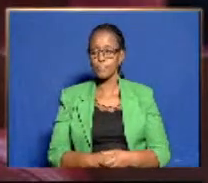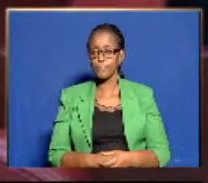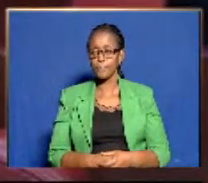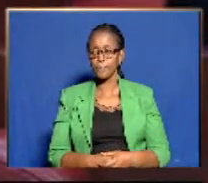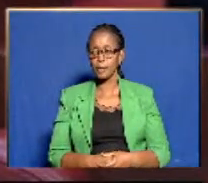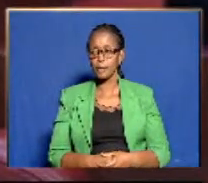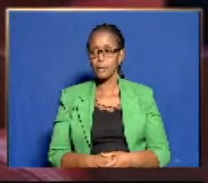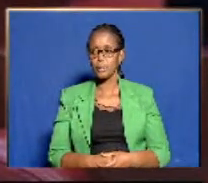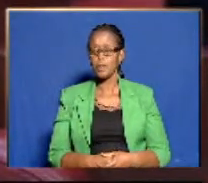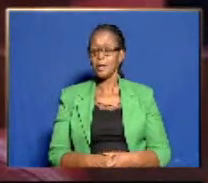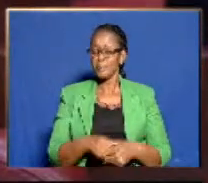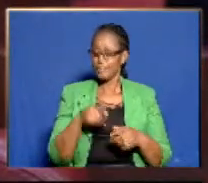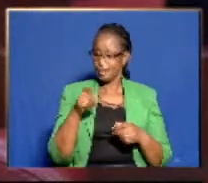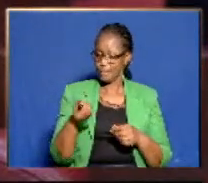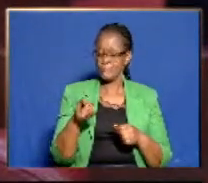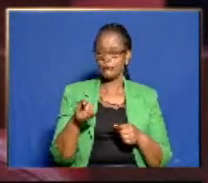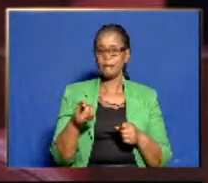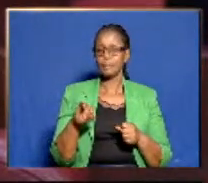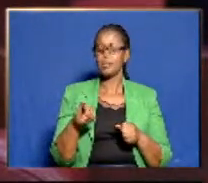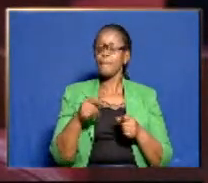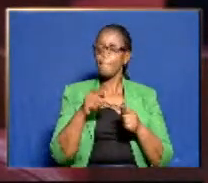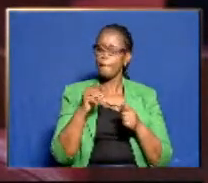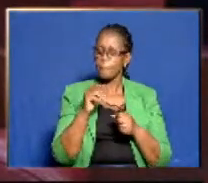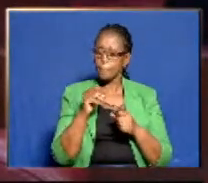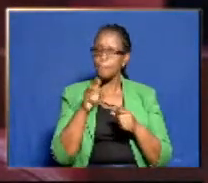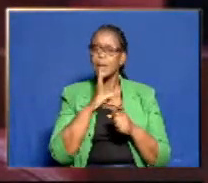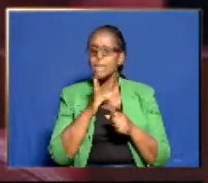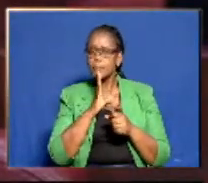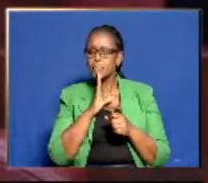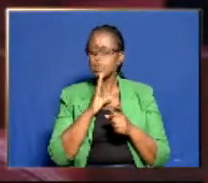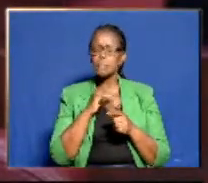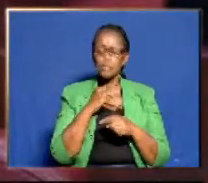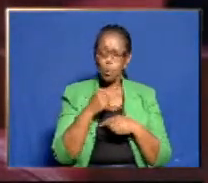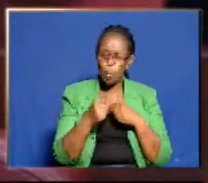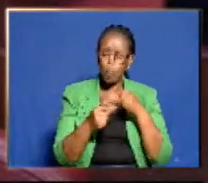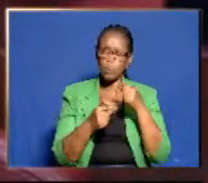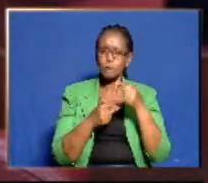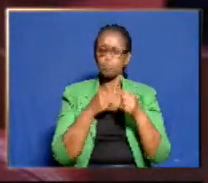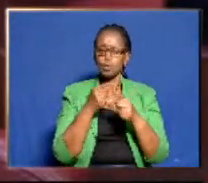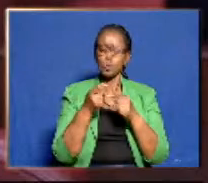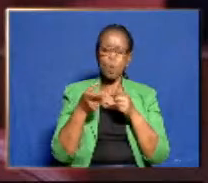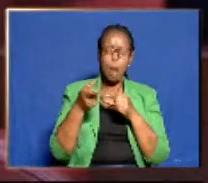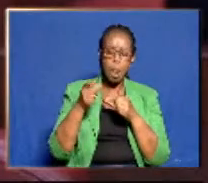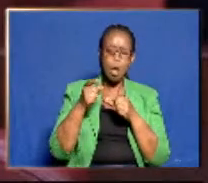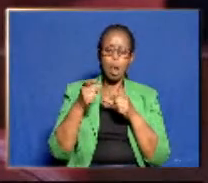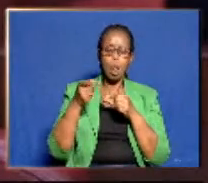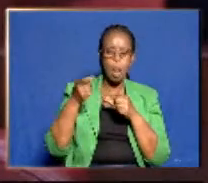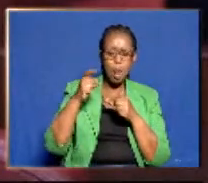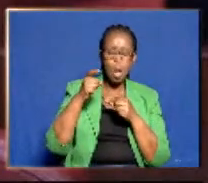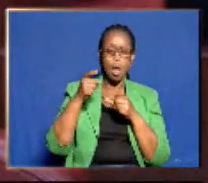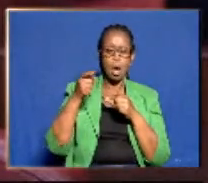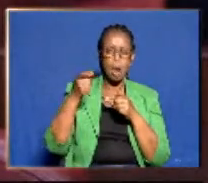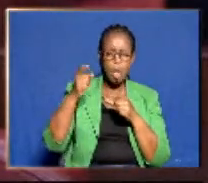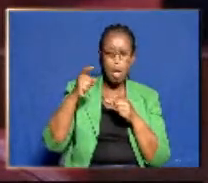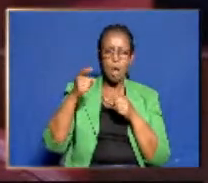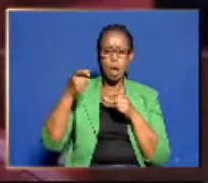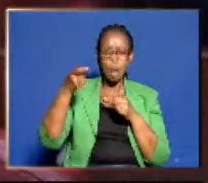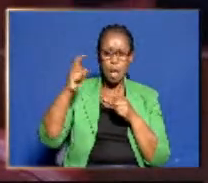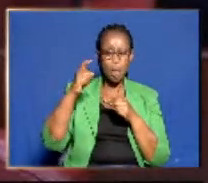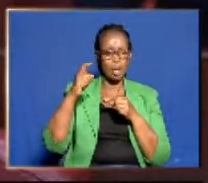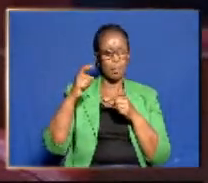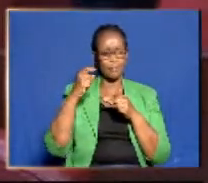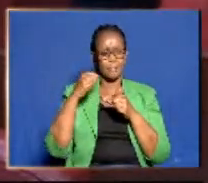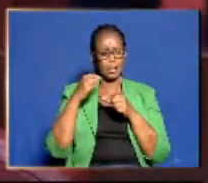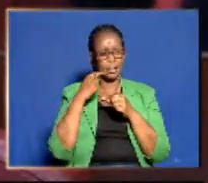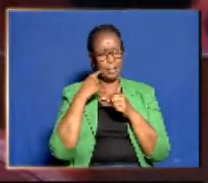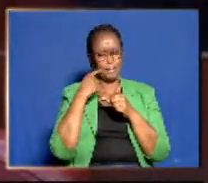pending bills continue to pile, and it appears that National Treasury has not found a